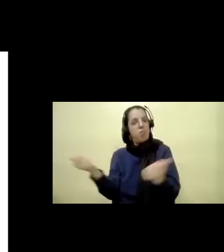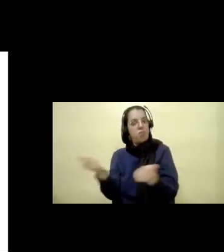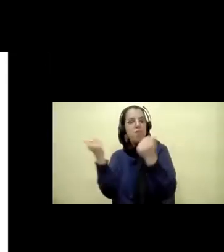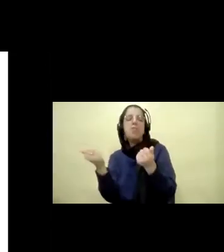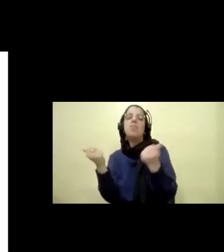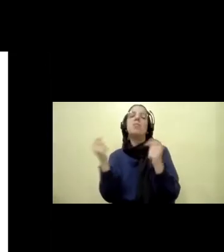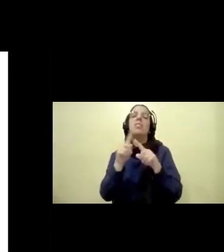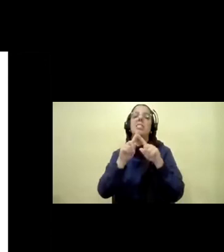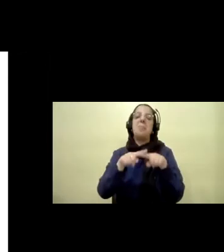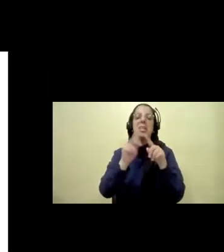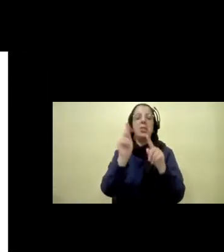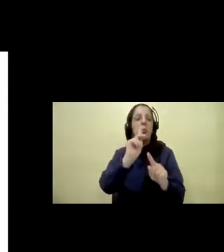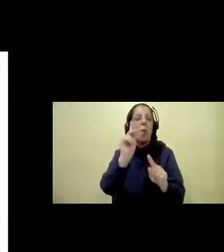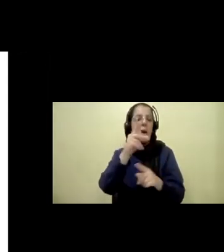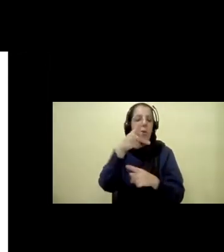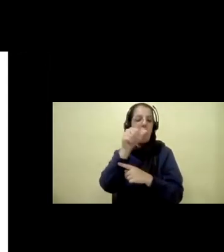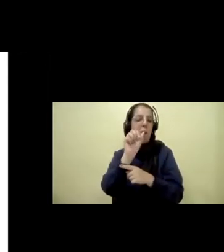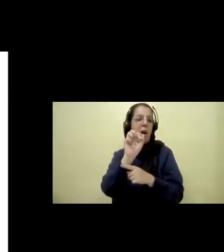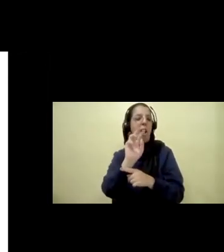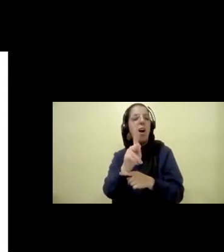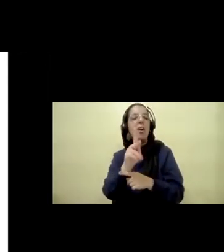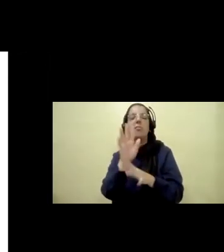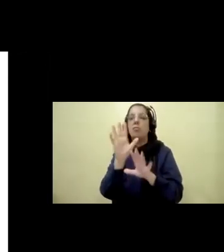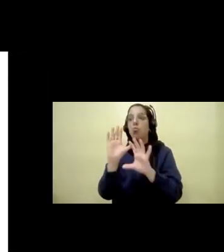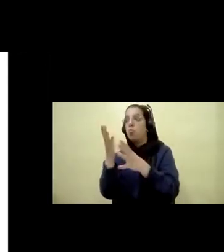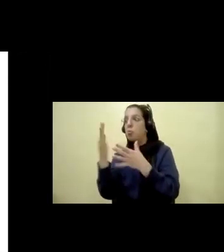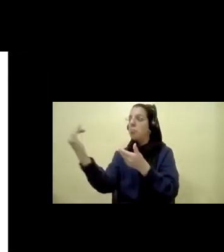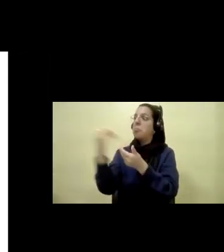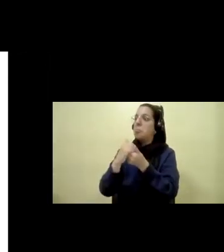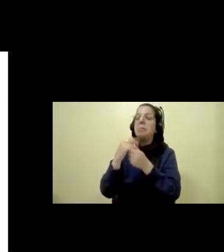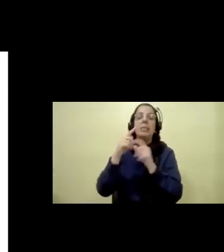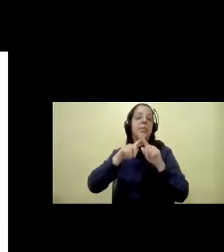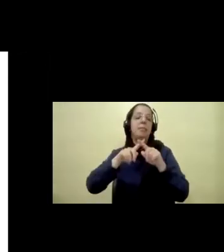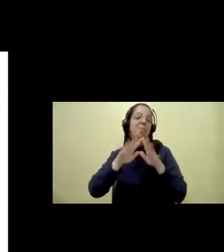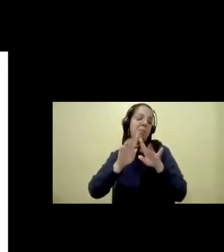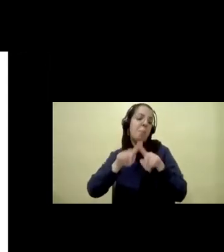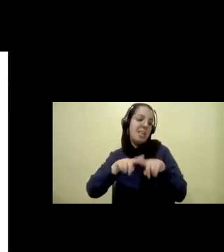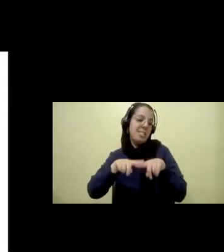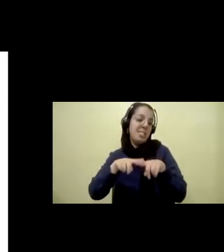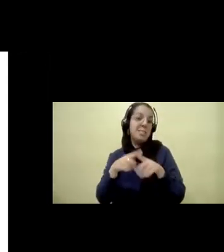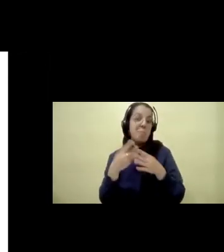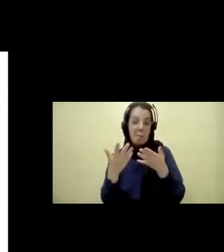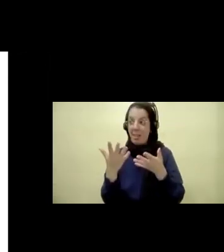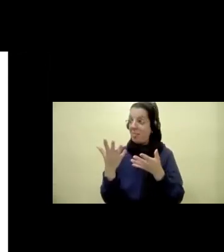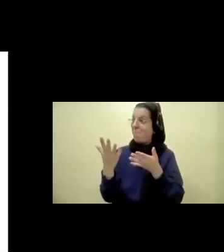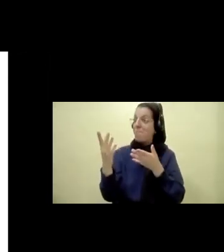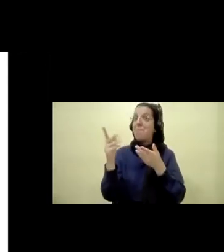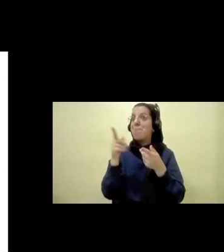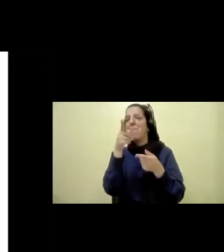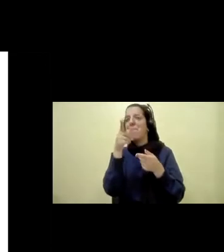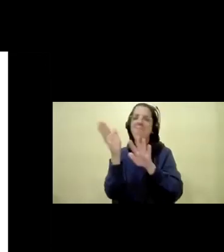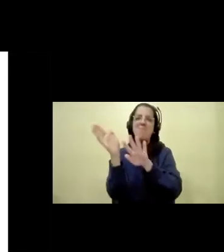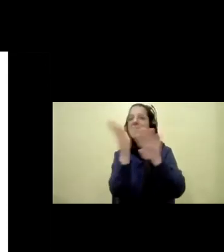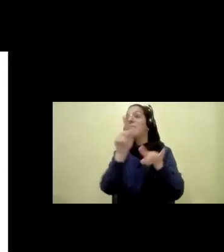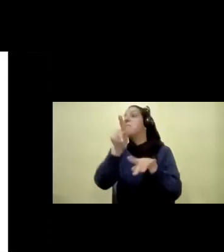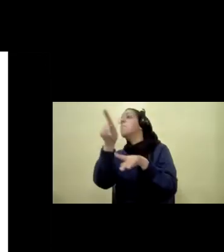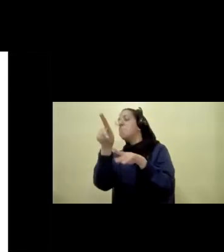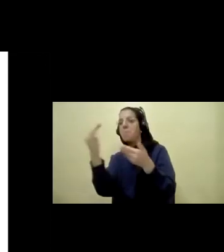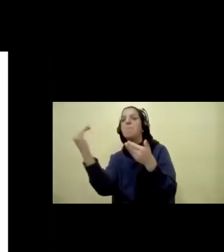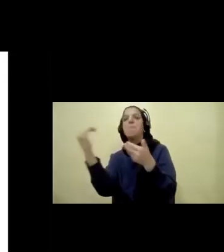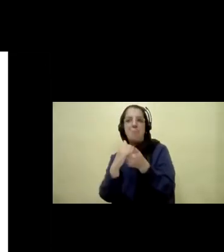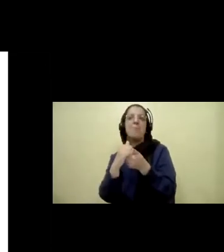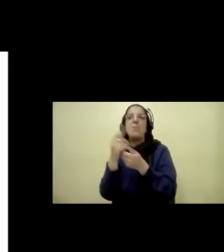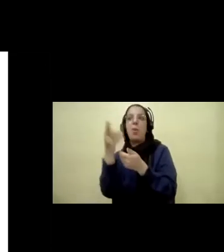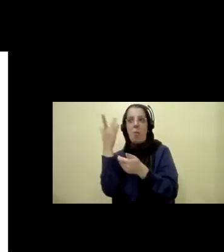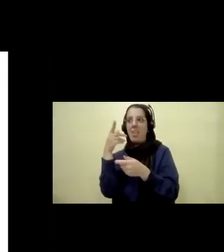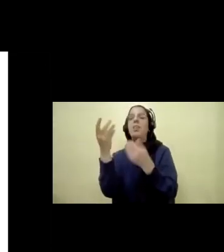depends on what the park is and what the group is that you may want to collaborate with them. But whatever it is, you're